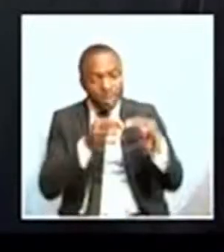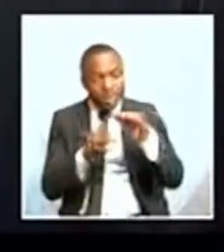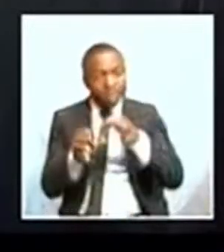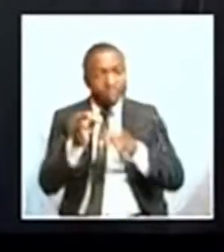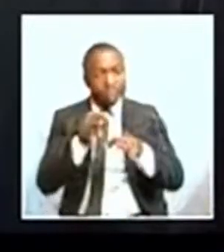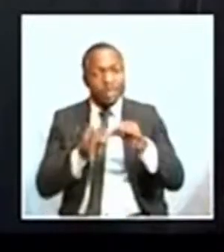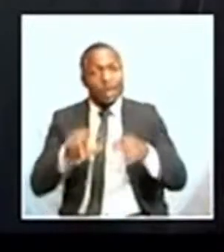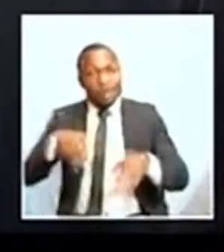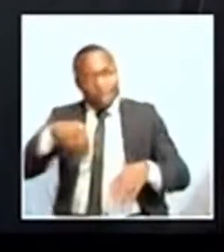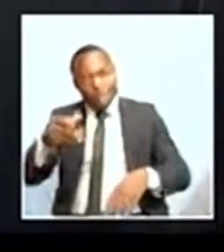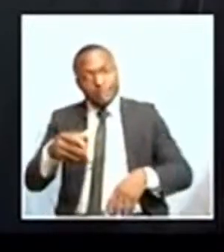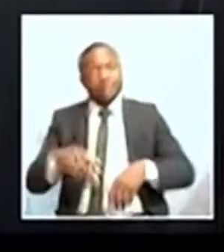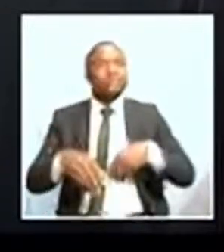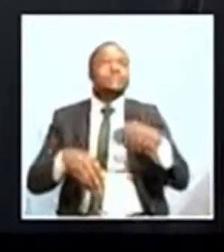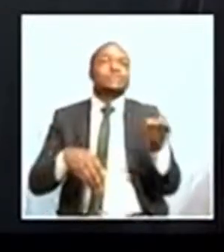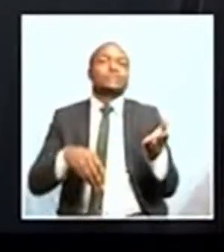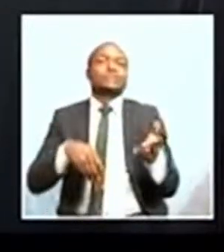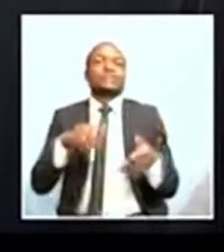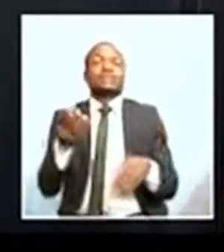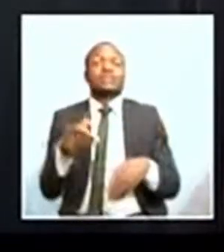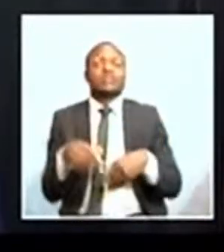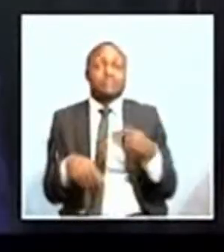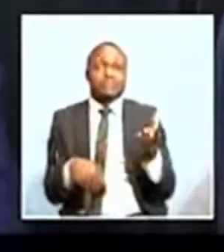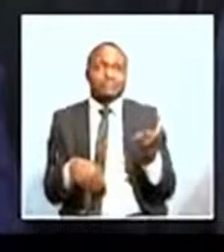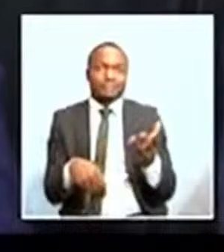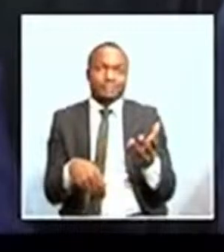the expenditure,